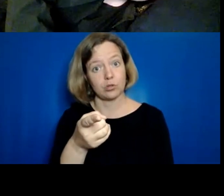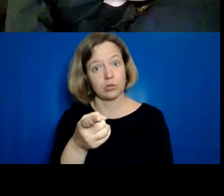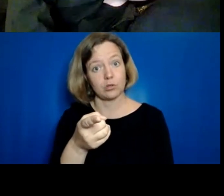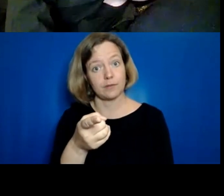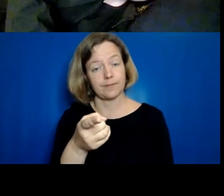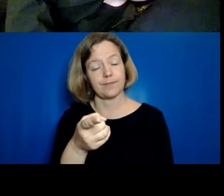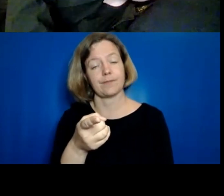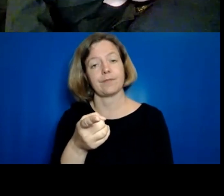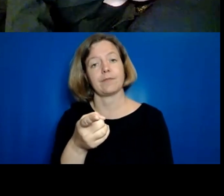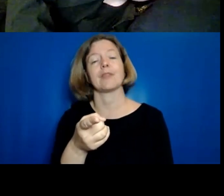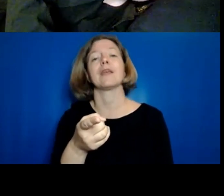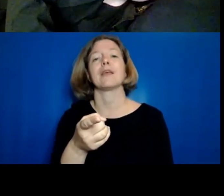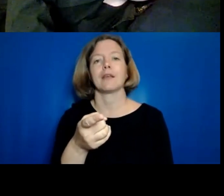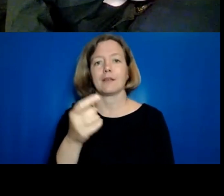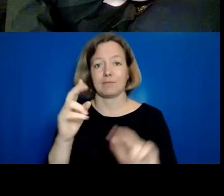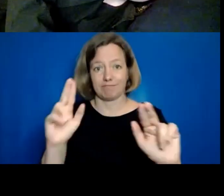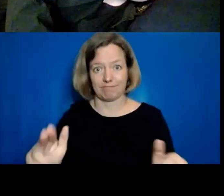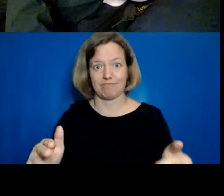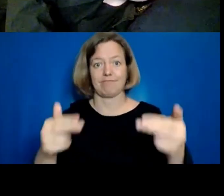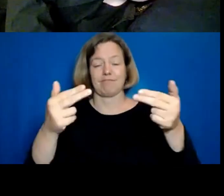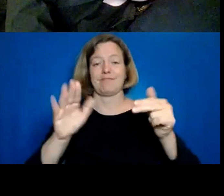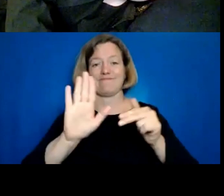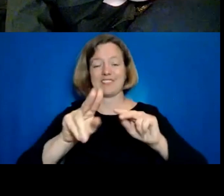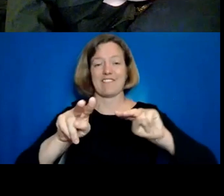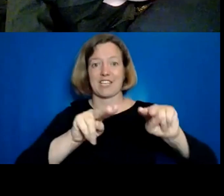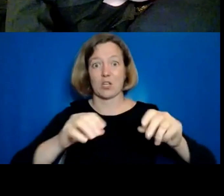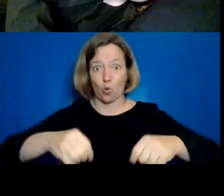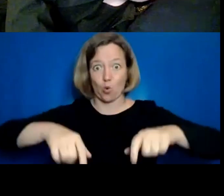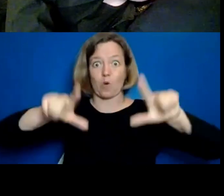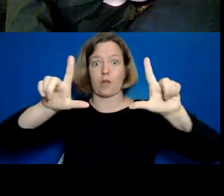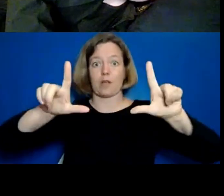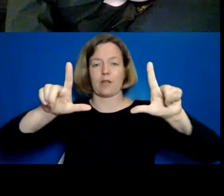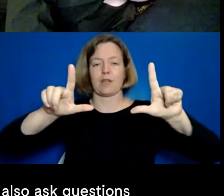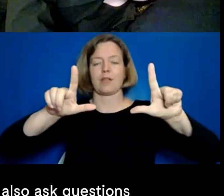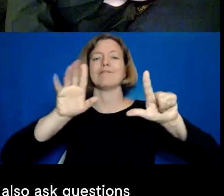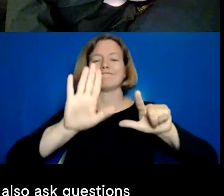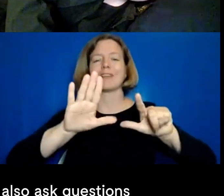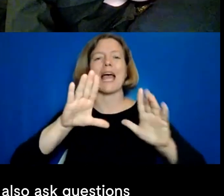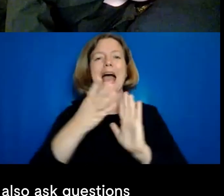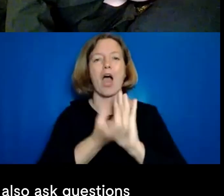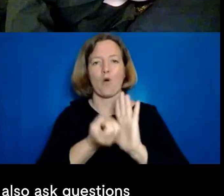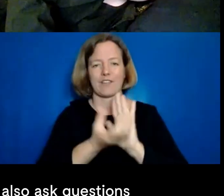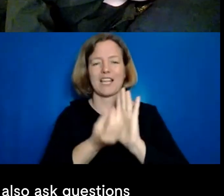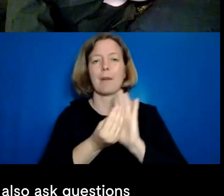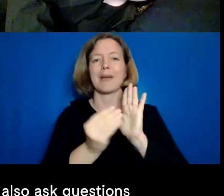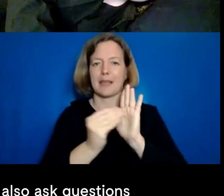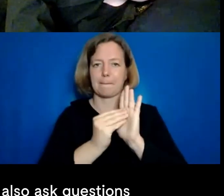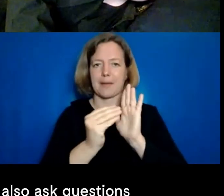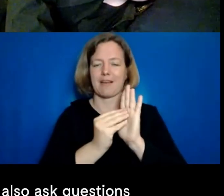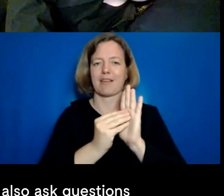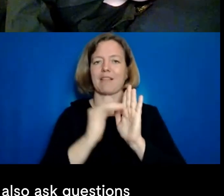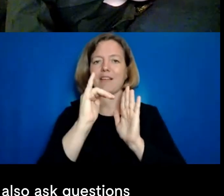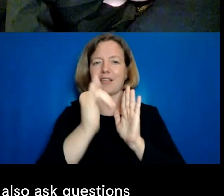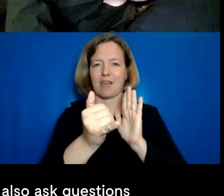then your audio and video will be part of the recording. But of course, you can also